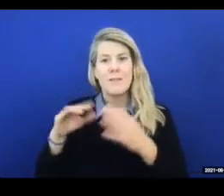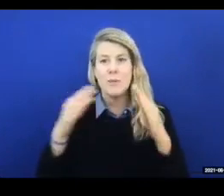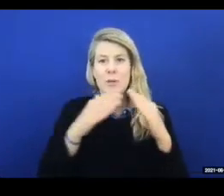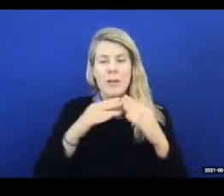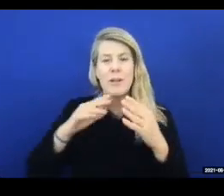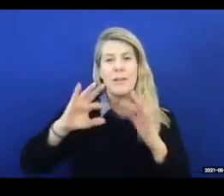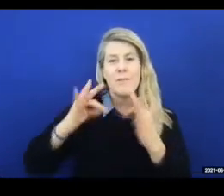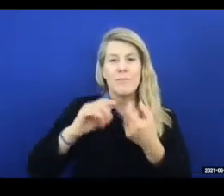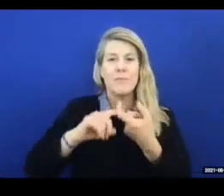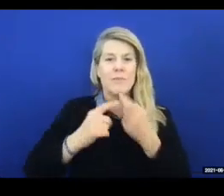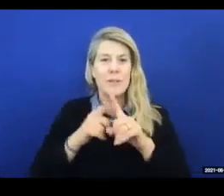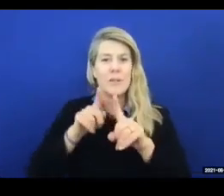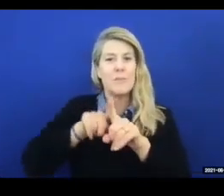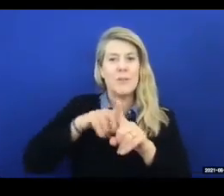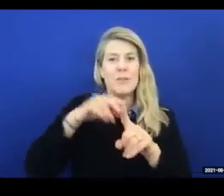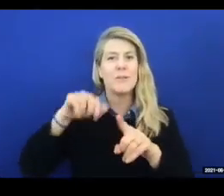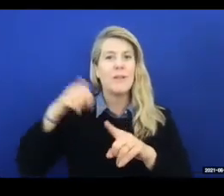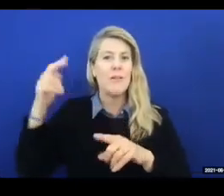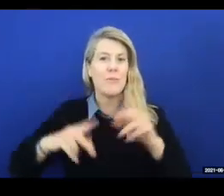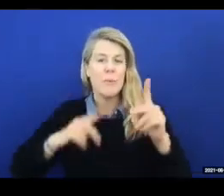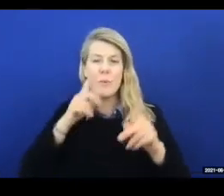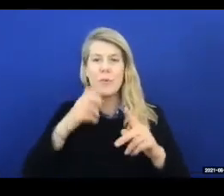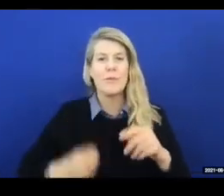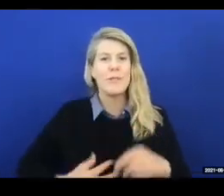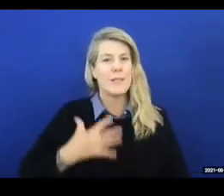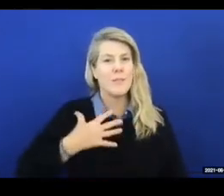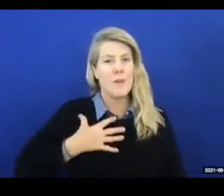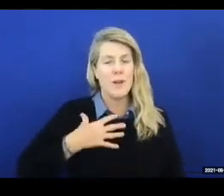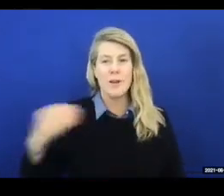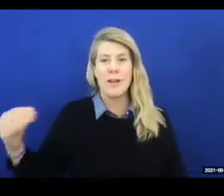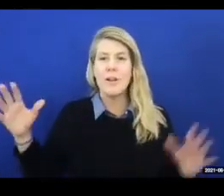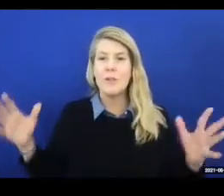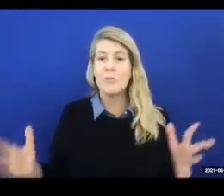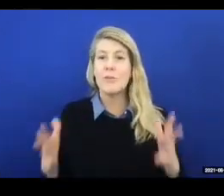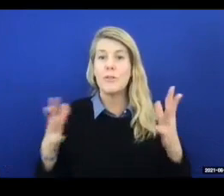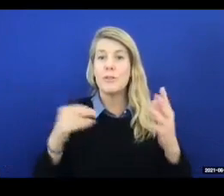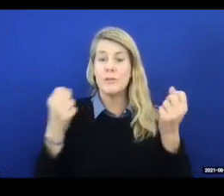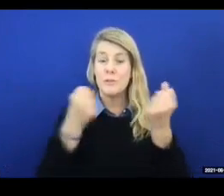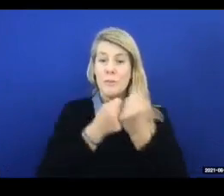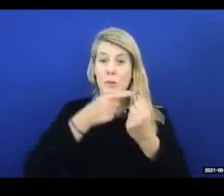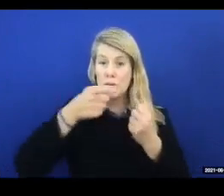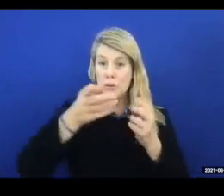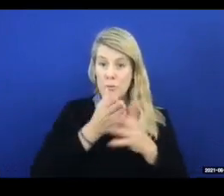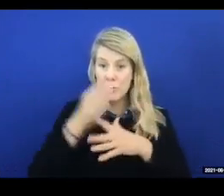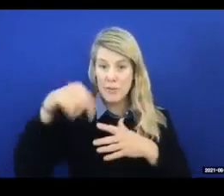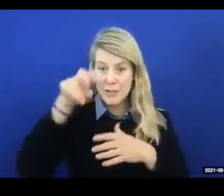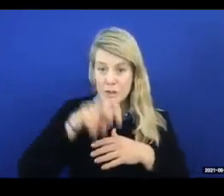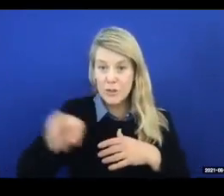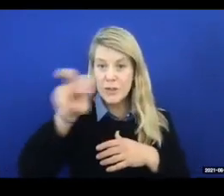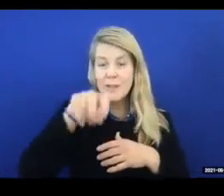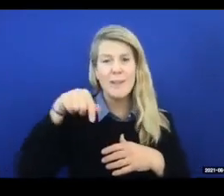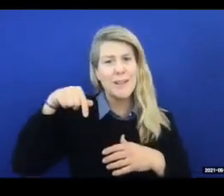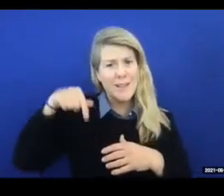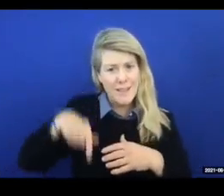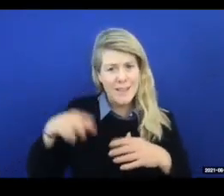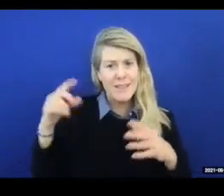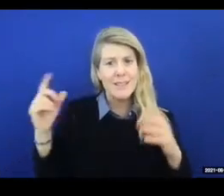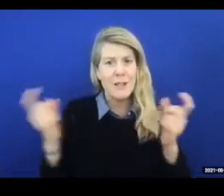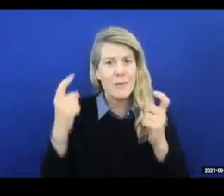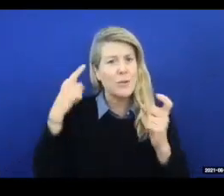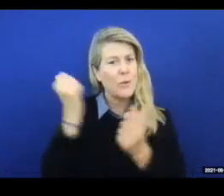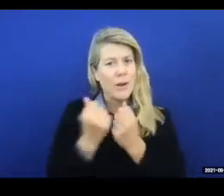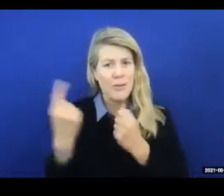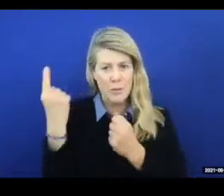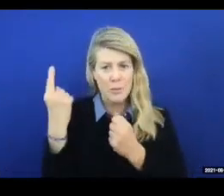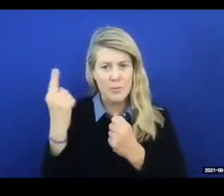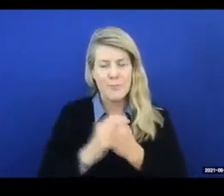family, friends, mentors, and others who have inspired, encouraged, and supported you through this journey. This is their celebration